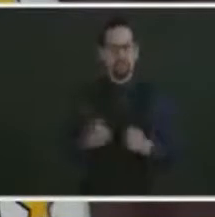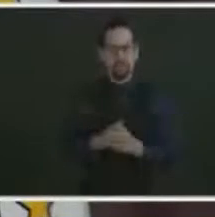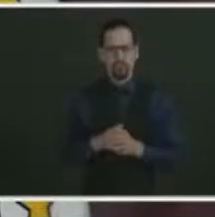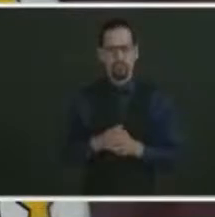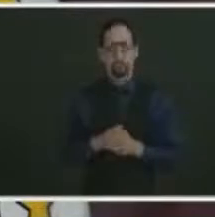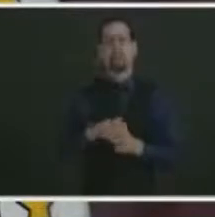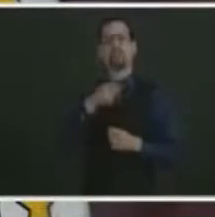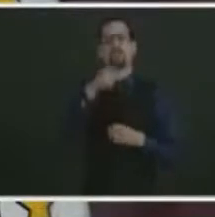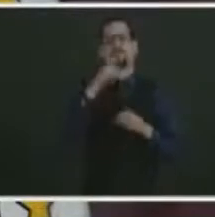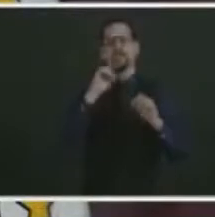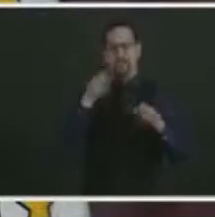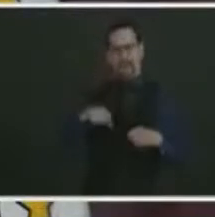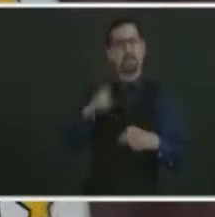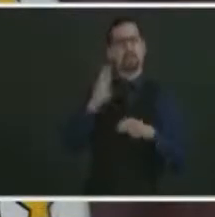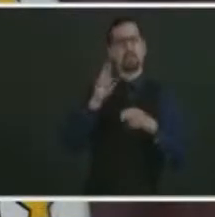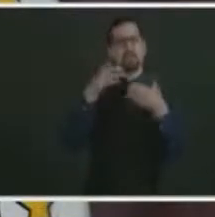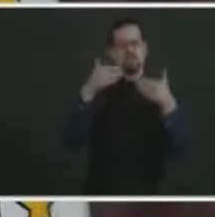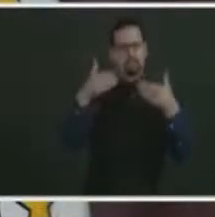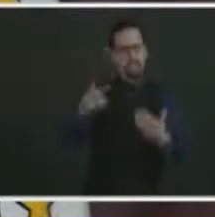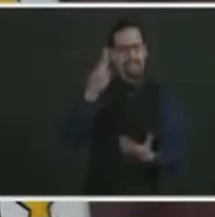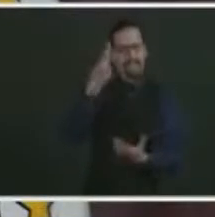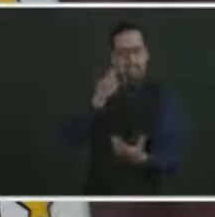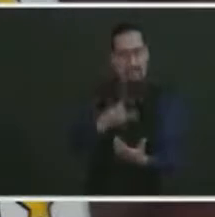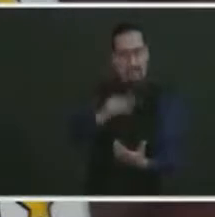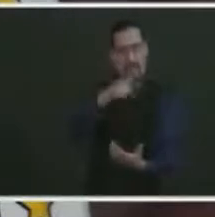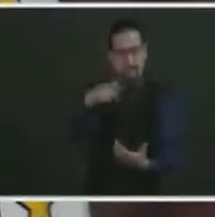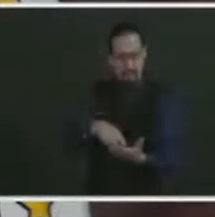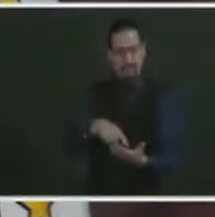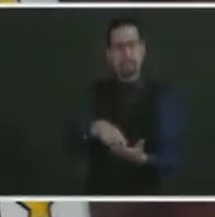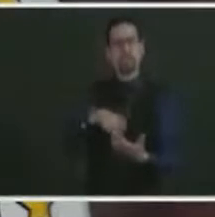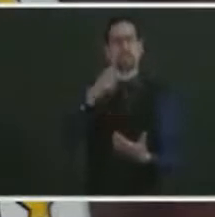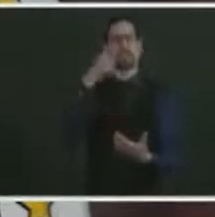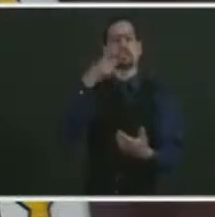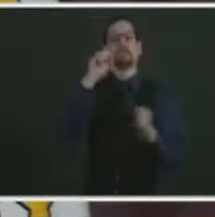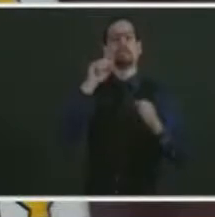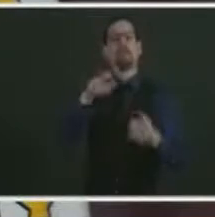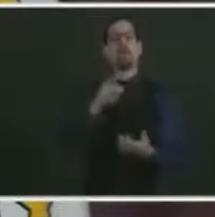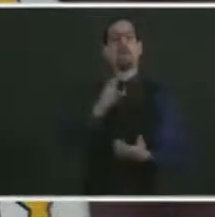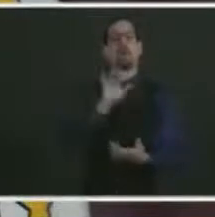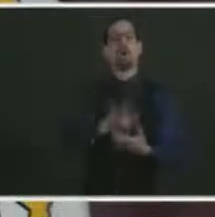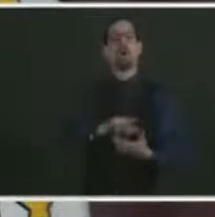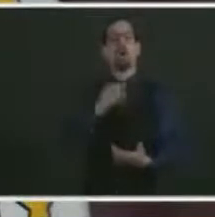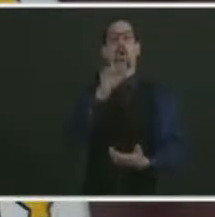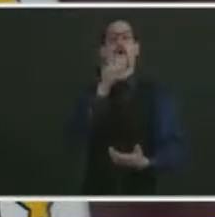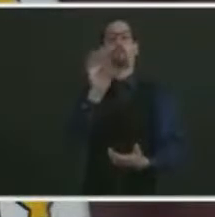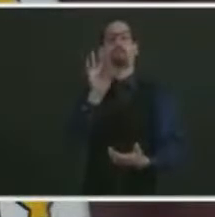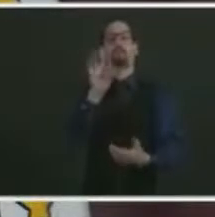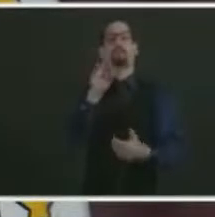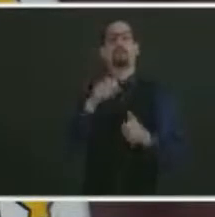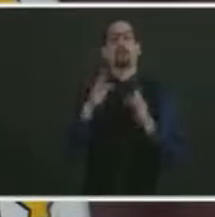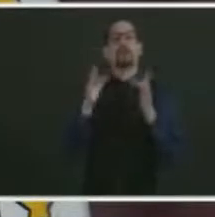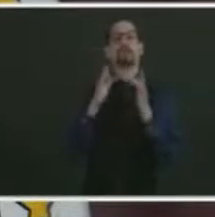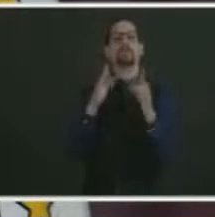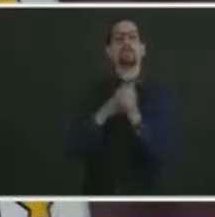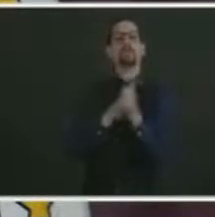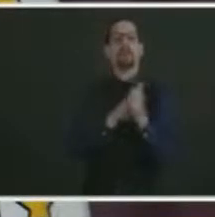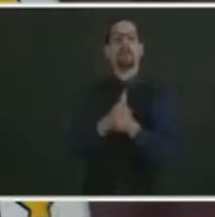So at this point, I think we have about 45,000 people who've downloaded the app. I'd like to get that number